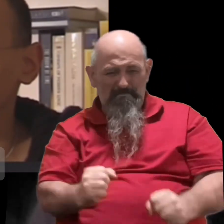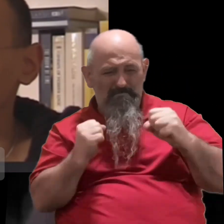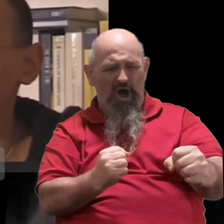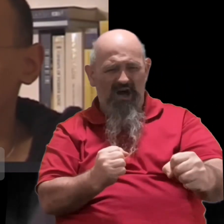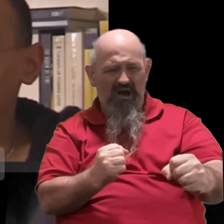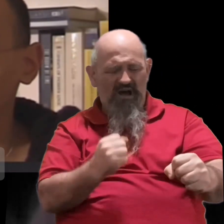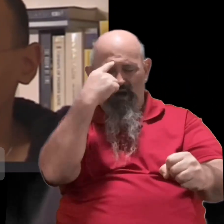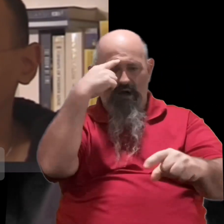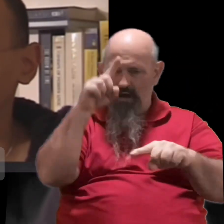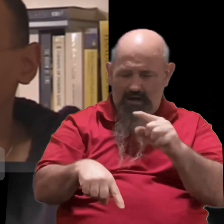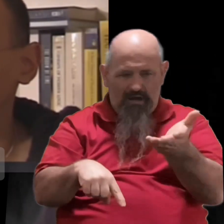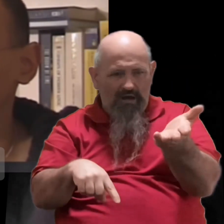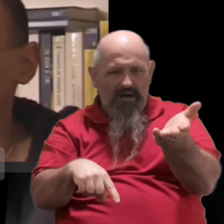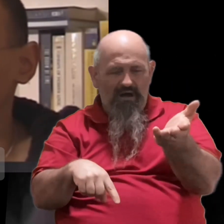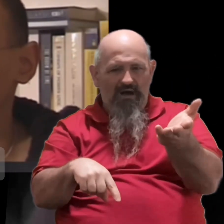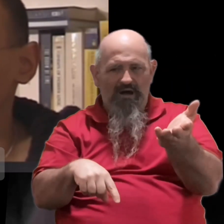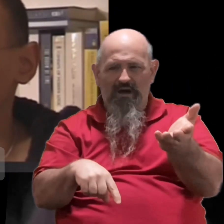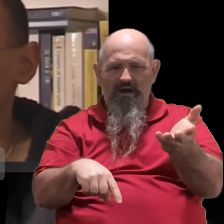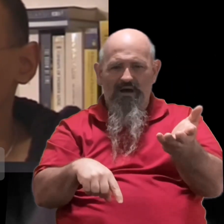woman using her power